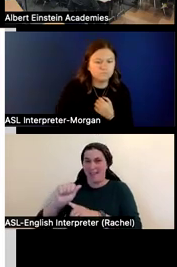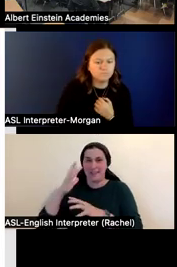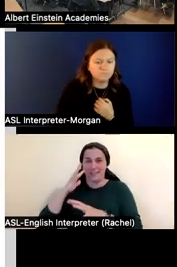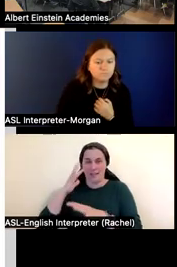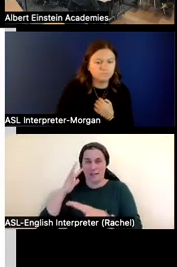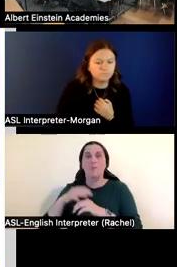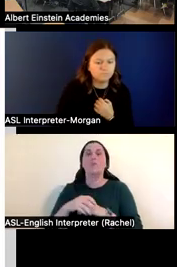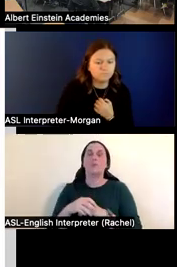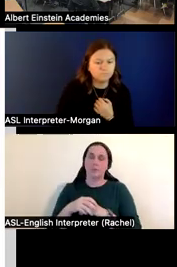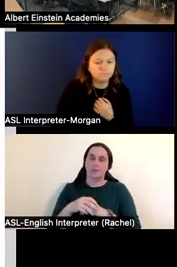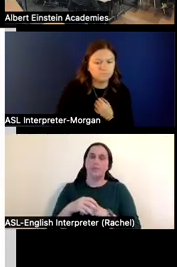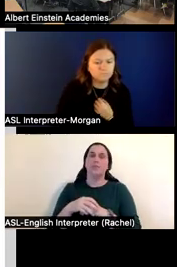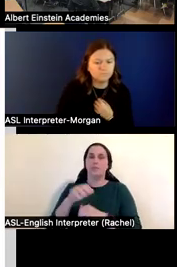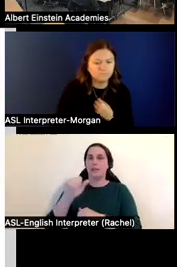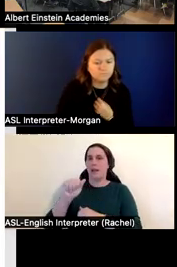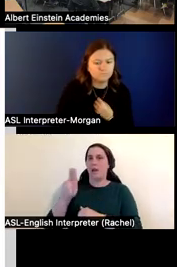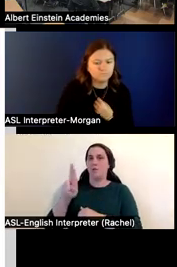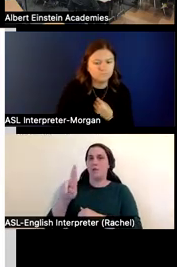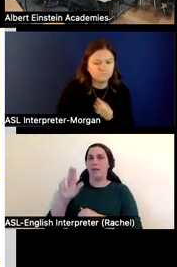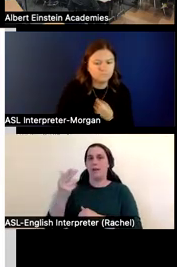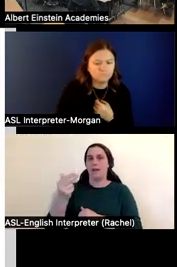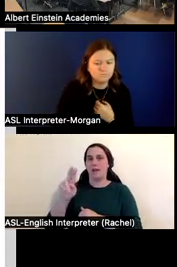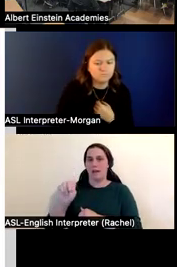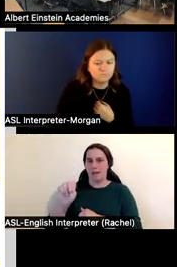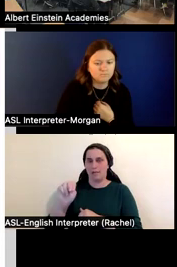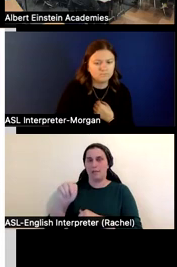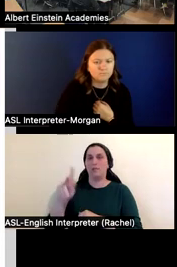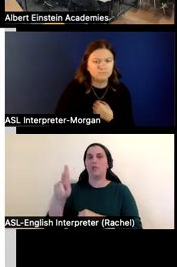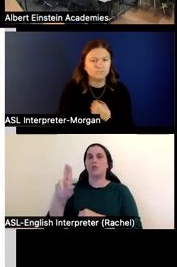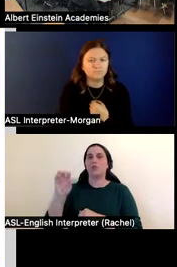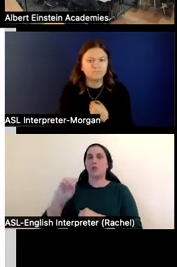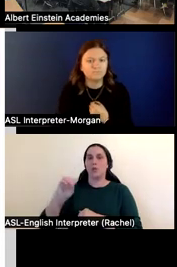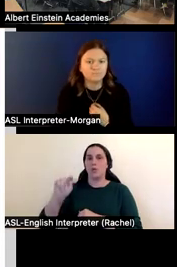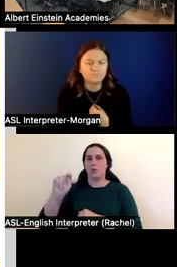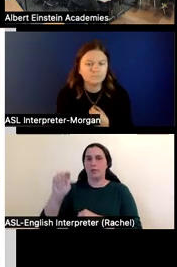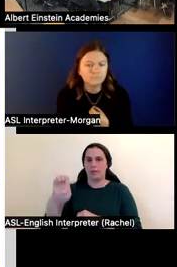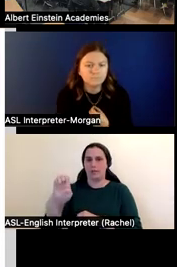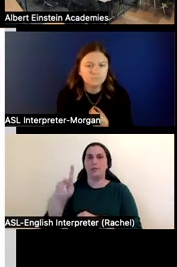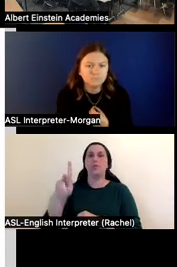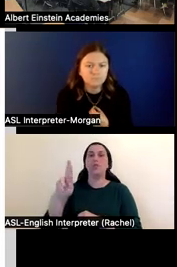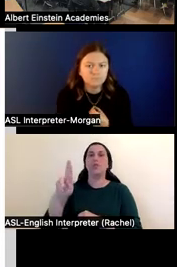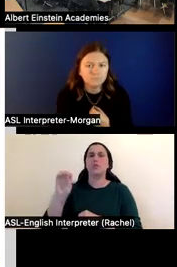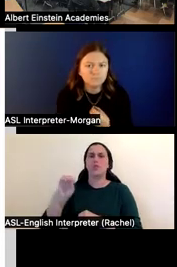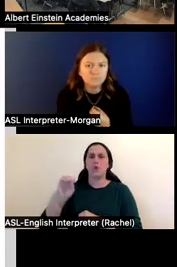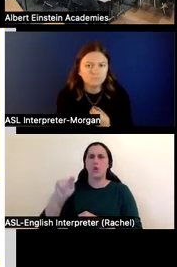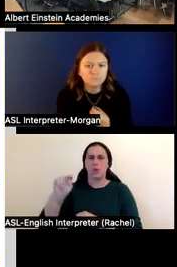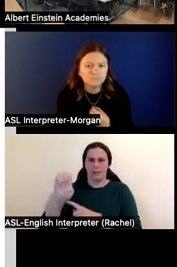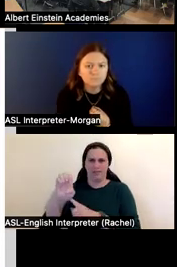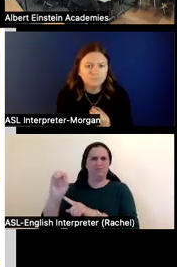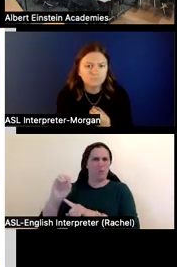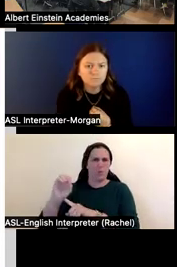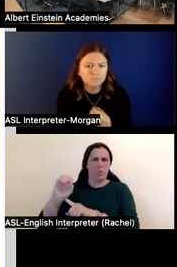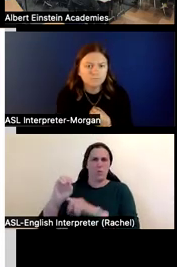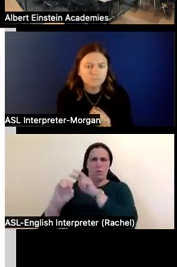Auerhahn. Auerhahn. Kröte. Kröte. Kröte. Like up more.